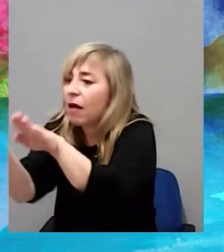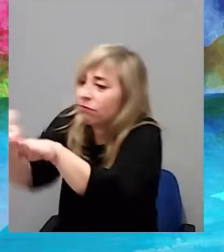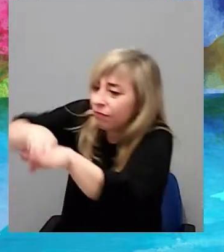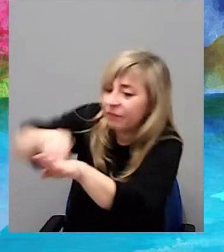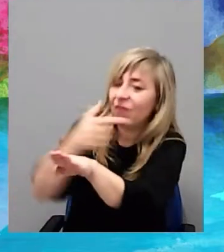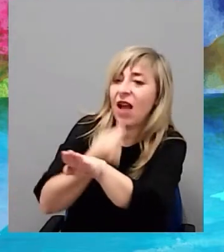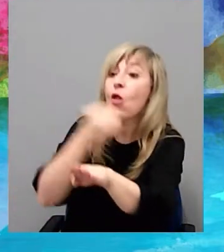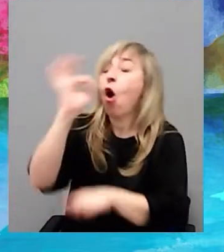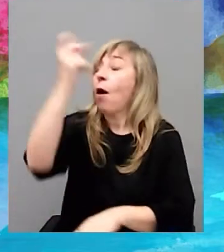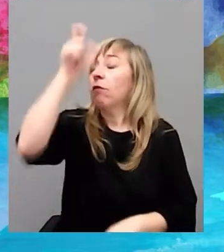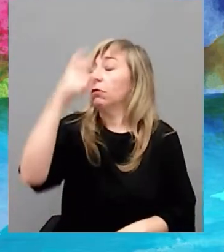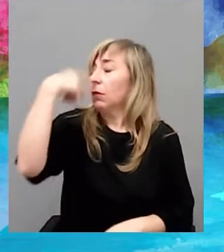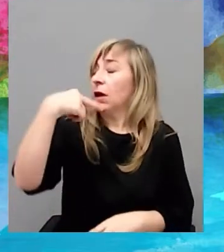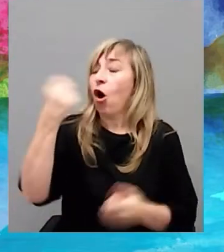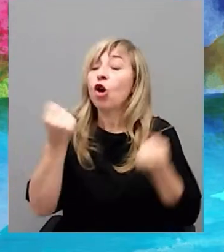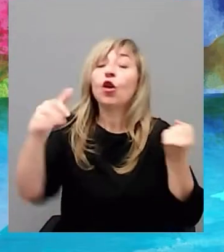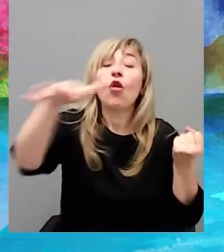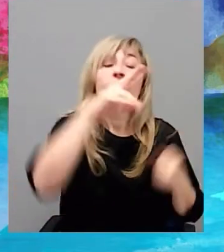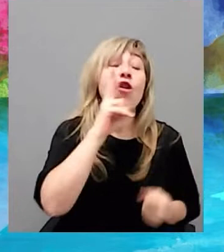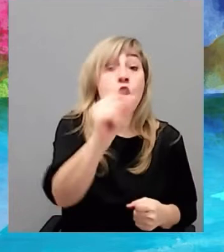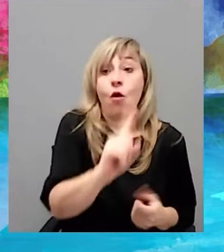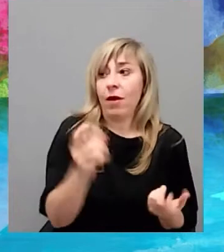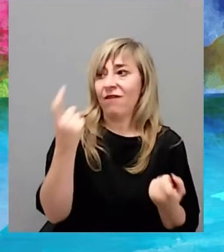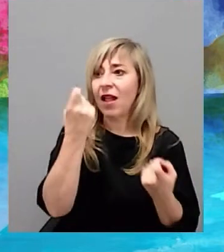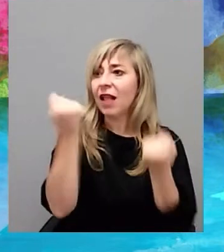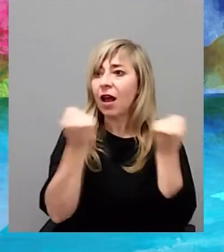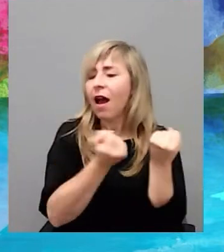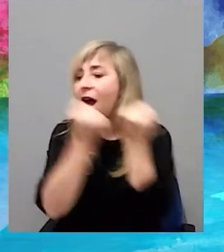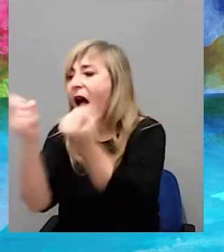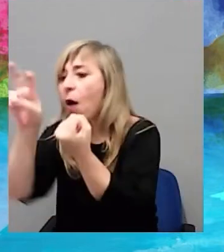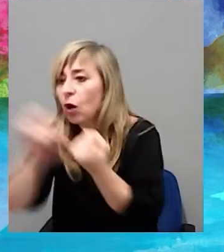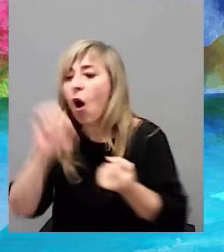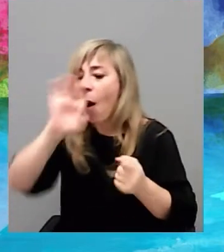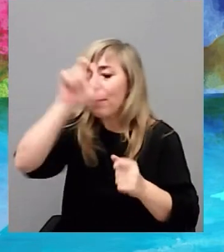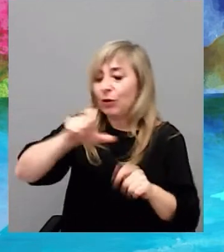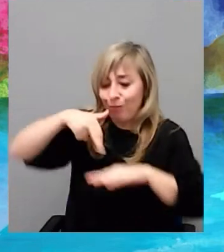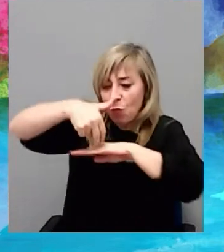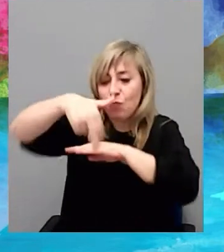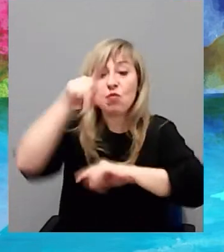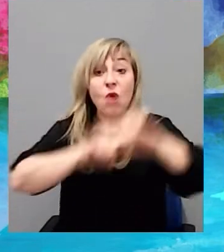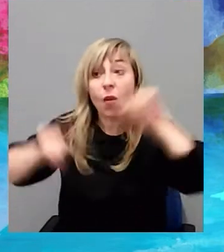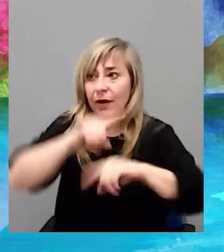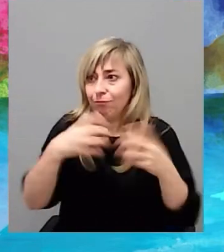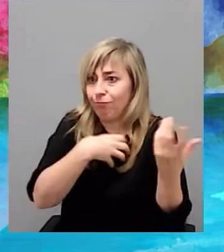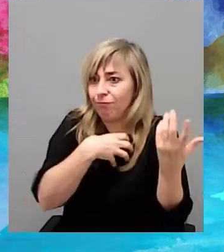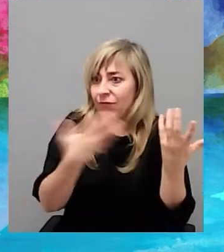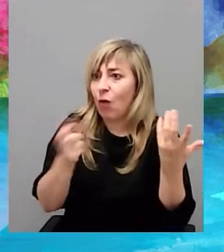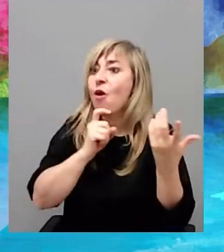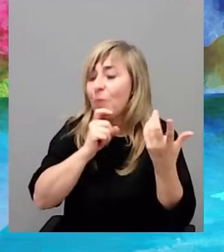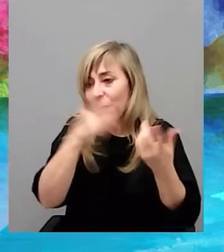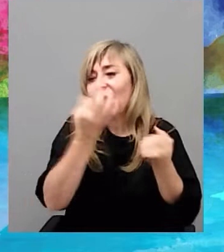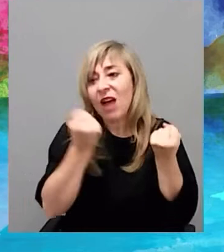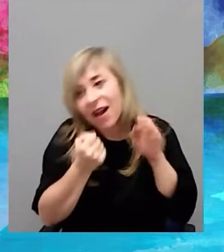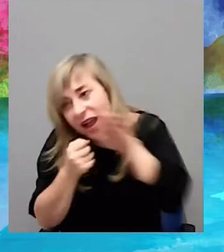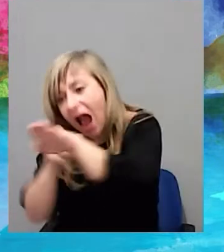maybe can't see the vehicle, or an elderly person might be not very mobile. So those 44,000 users, in